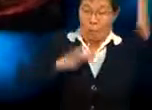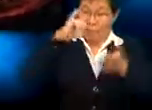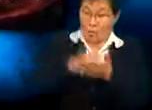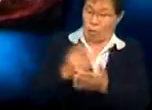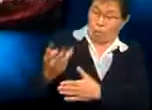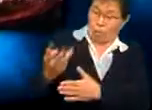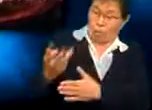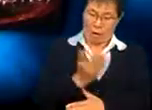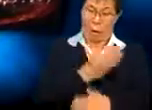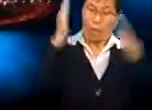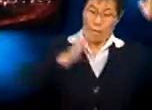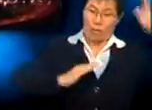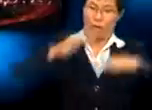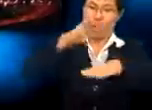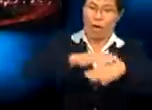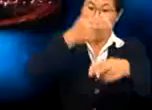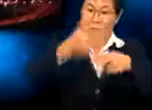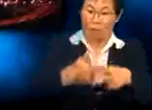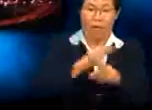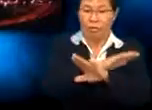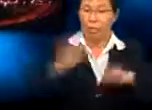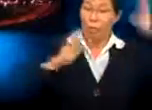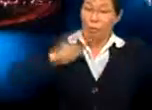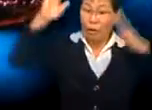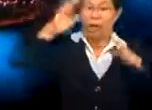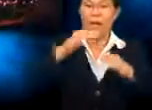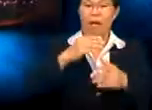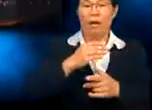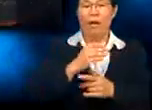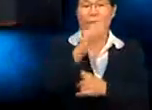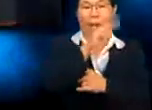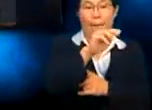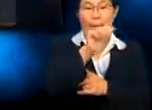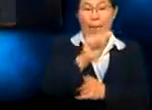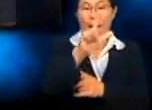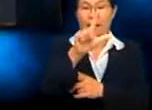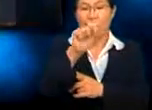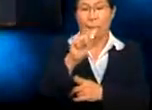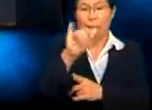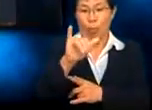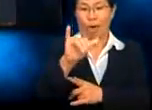was what our country was called then, not Malaysia.